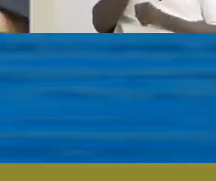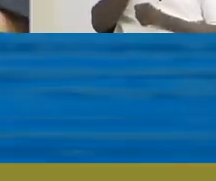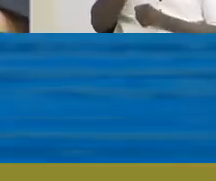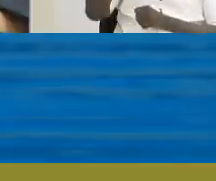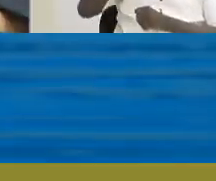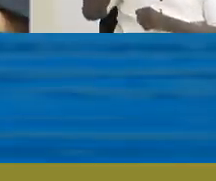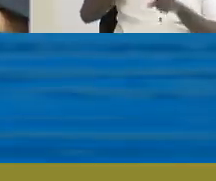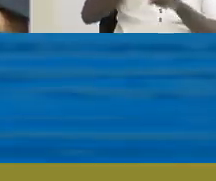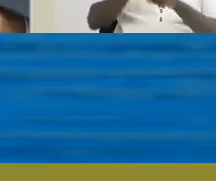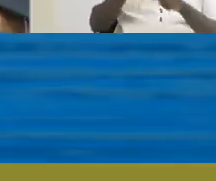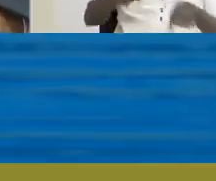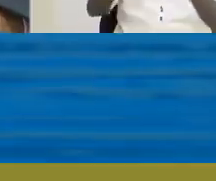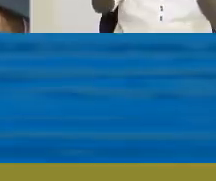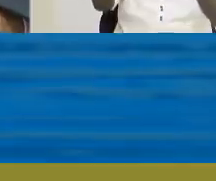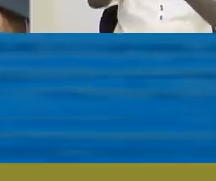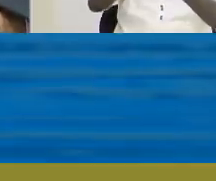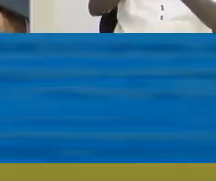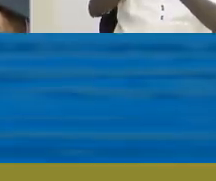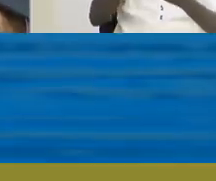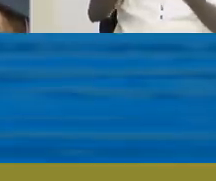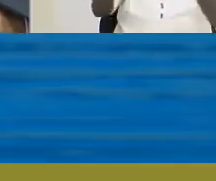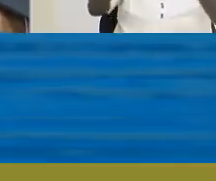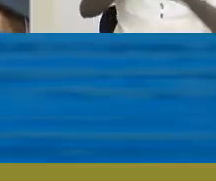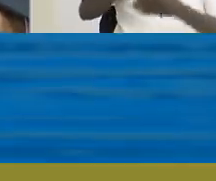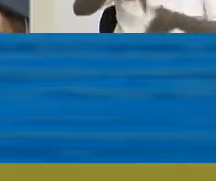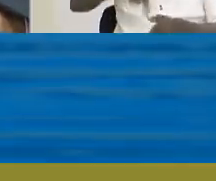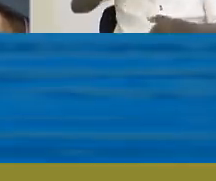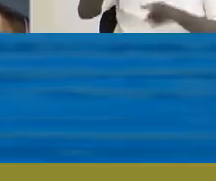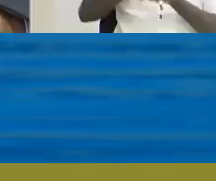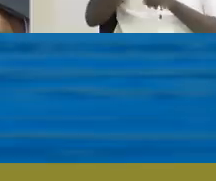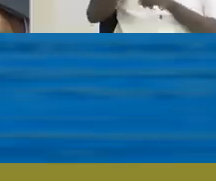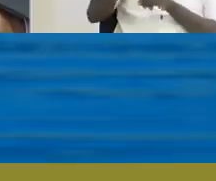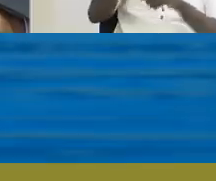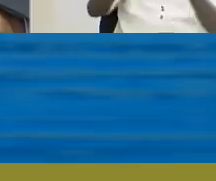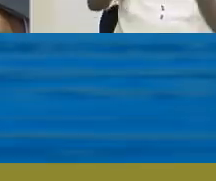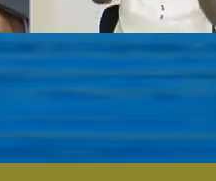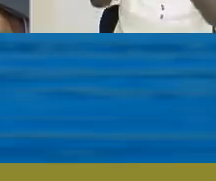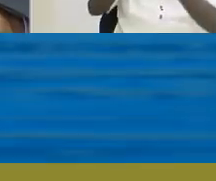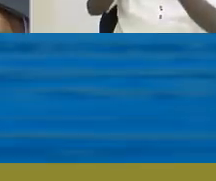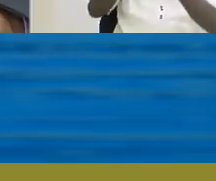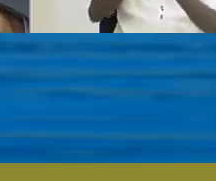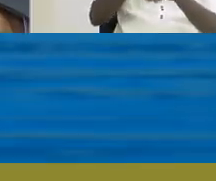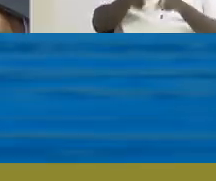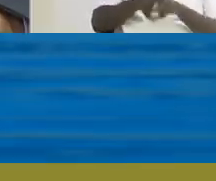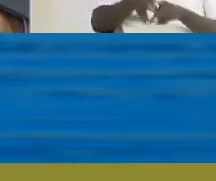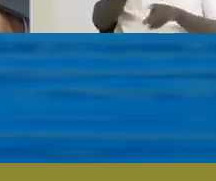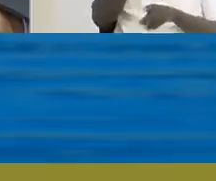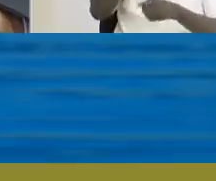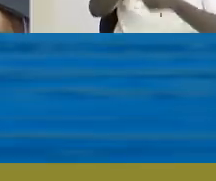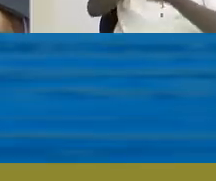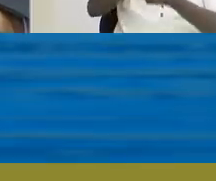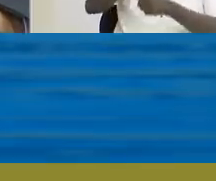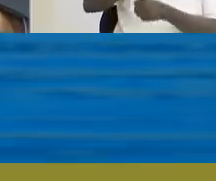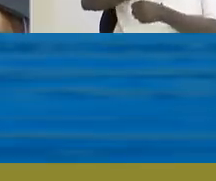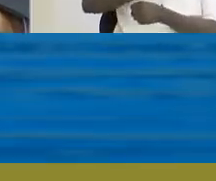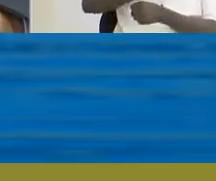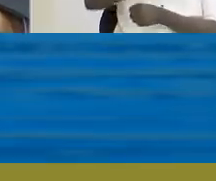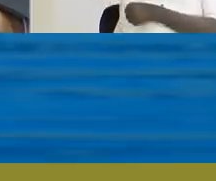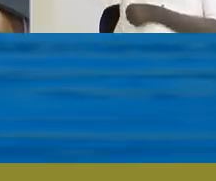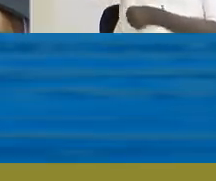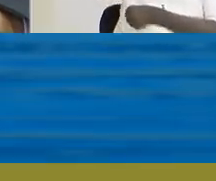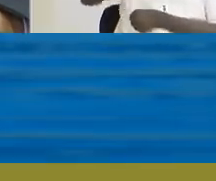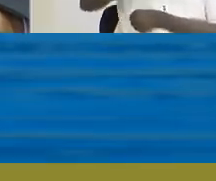already been done. And I felt that if this is a colleague that would threaten my family in